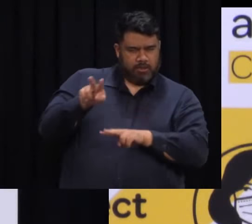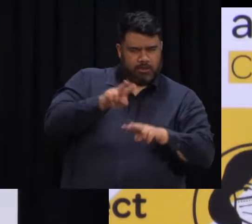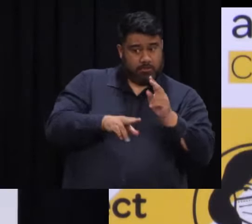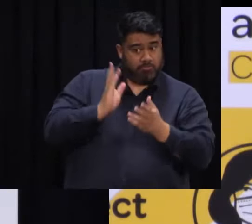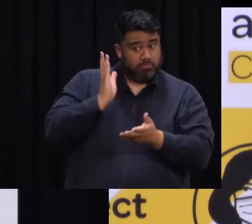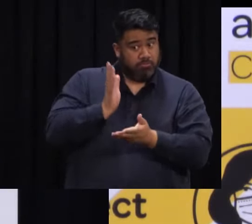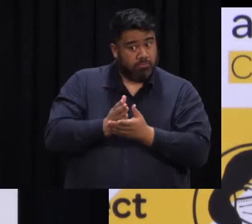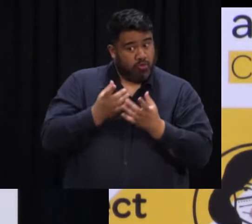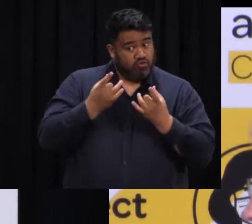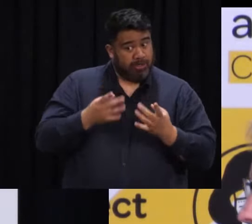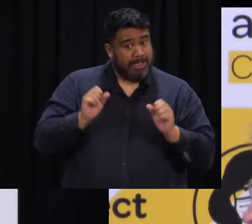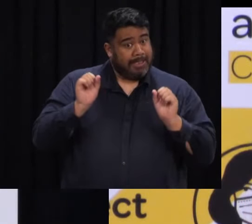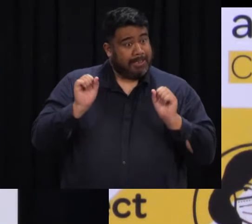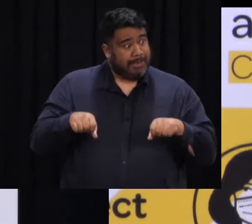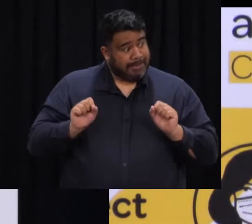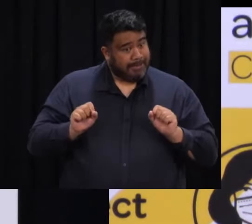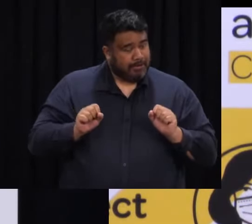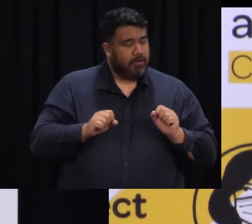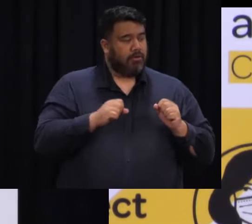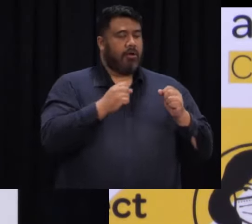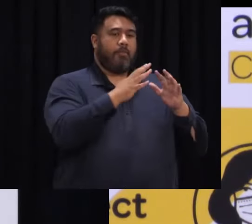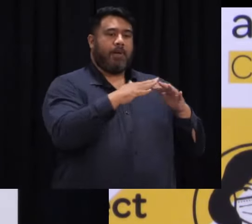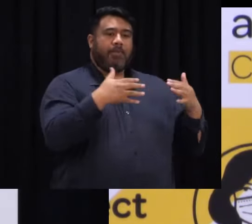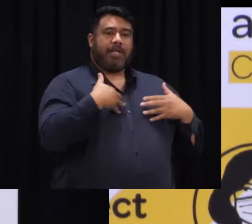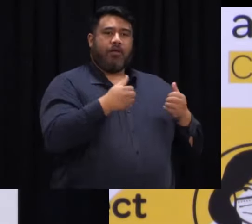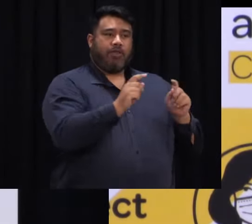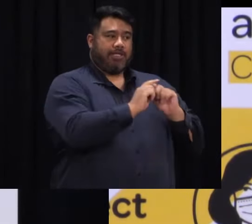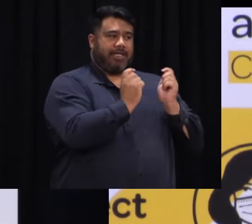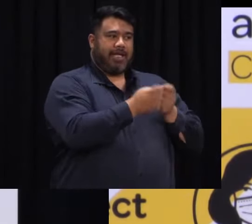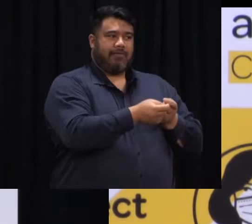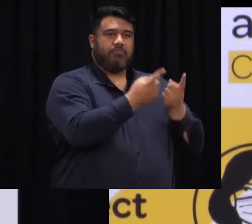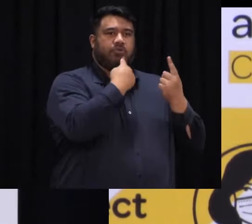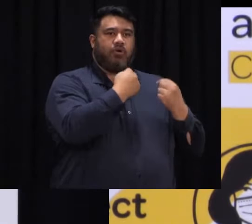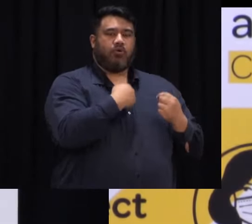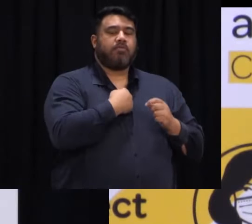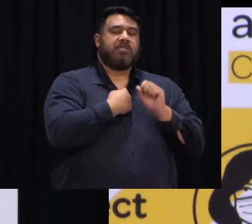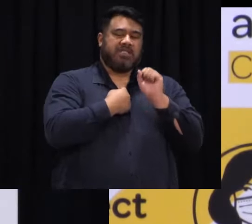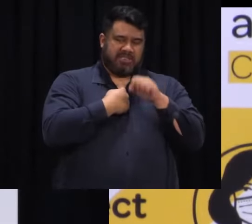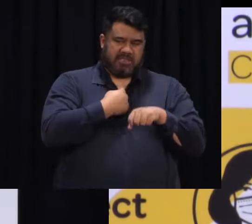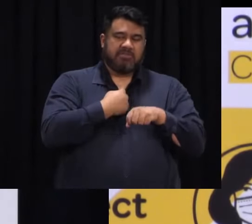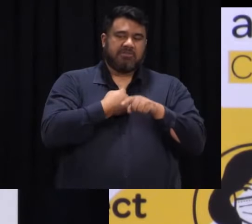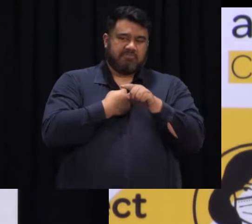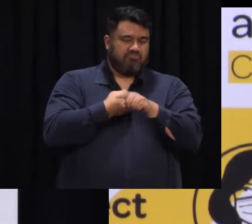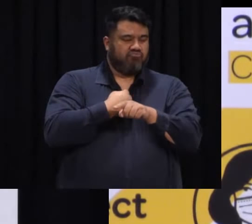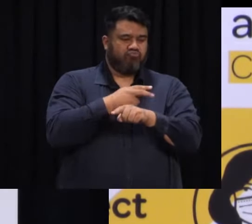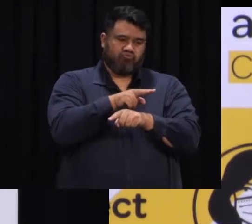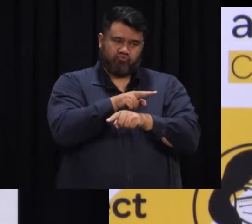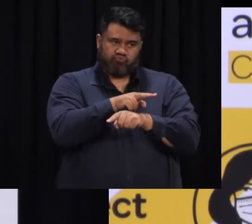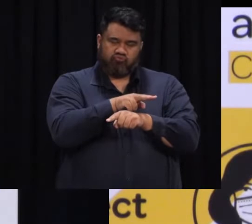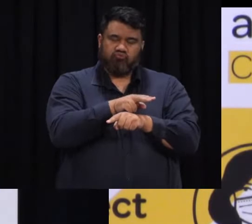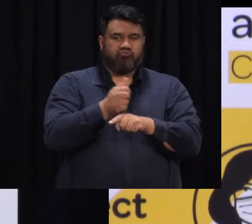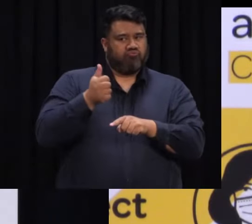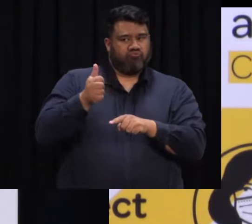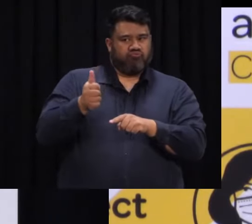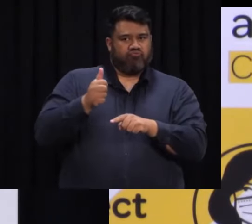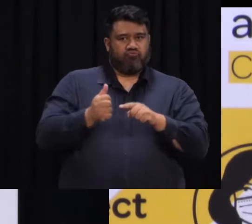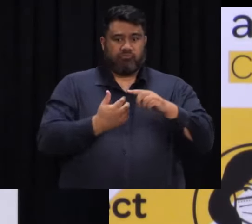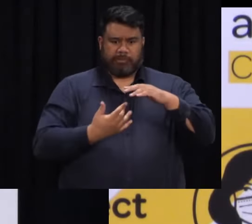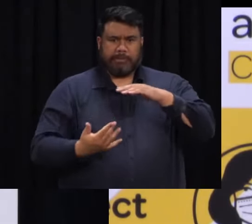do. The public health team has given us their view that yes, that continues to be the case, that we do not have